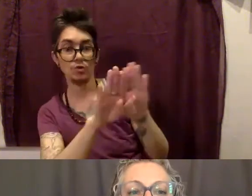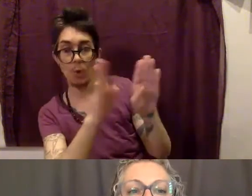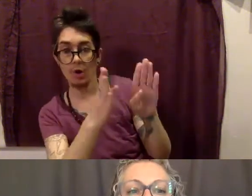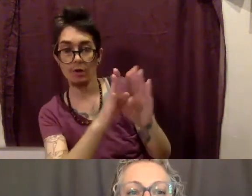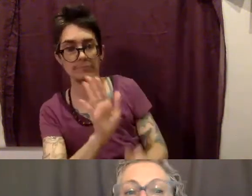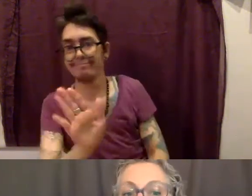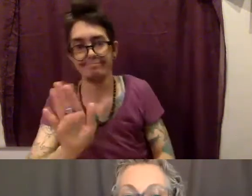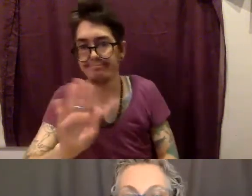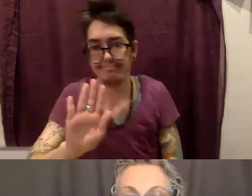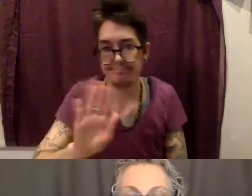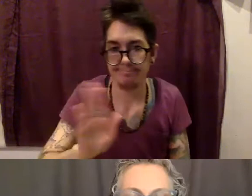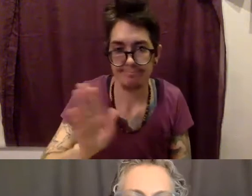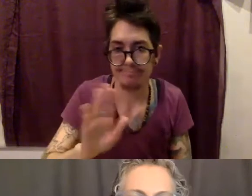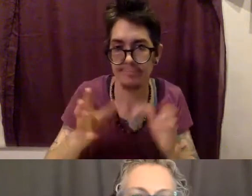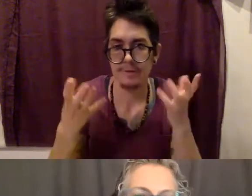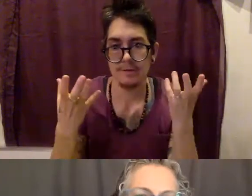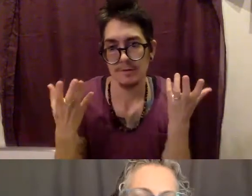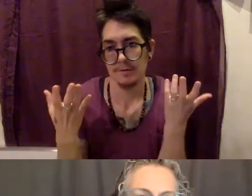your head is facing the door.